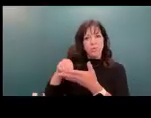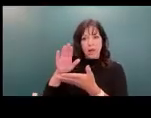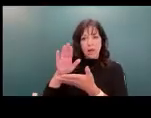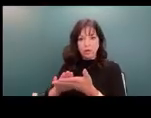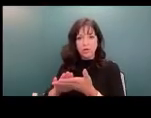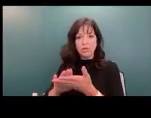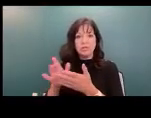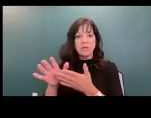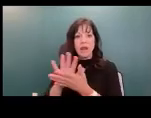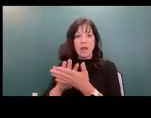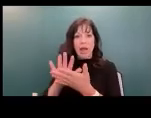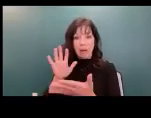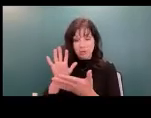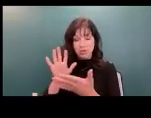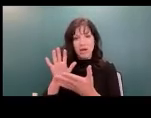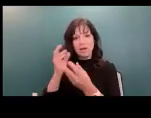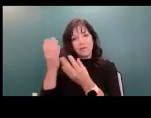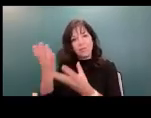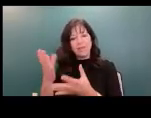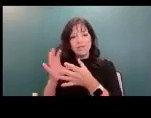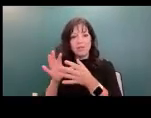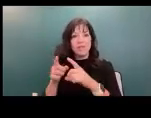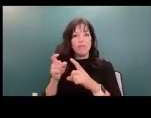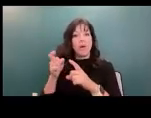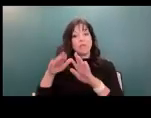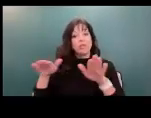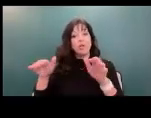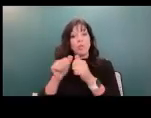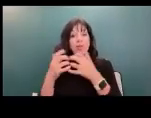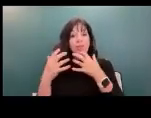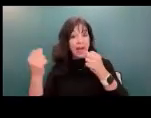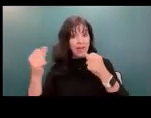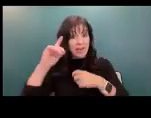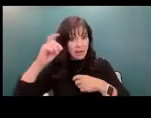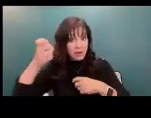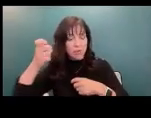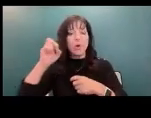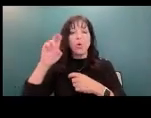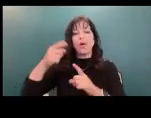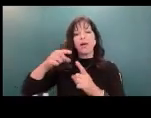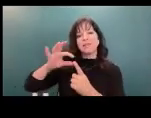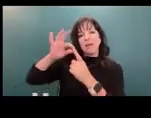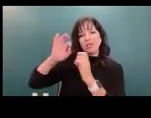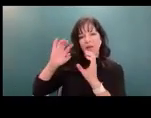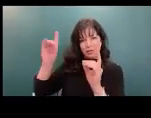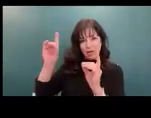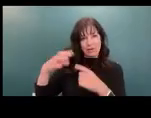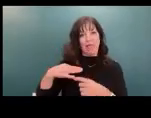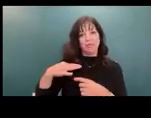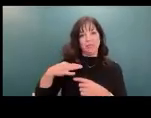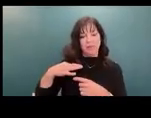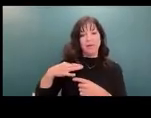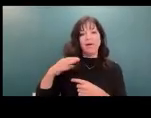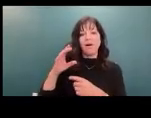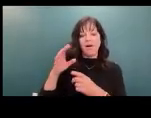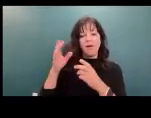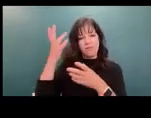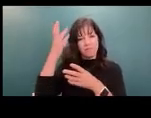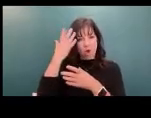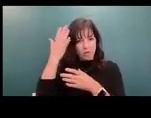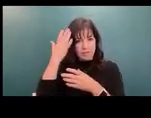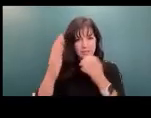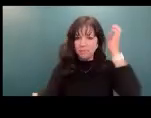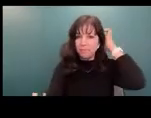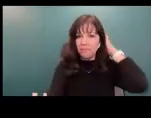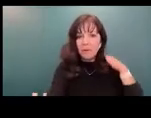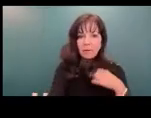abstract information from children who have either a health diagnosis of autism or a special education eligibility of autism. So if a